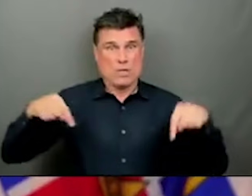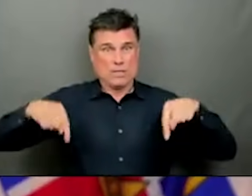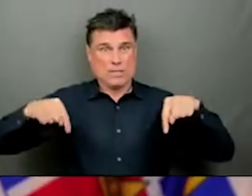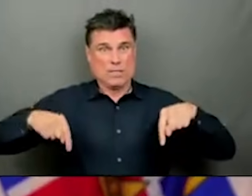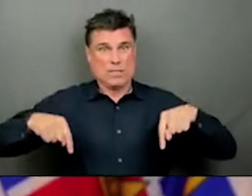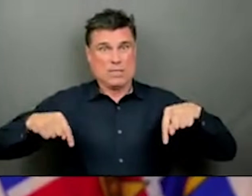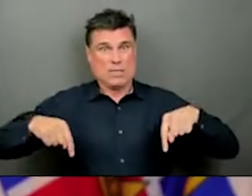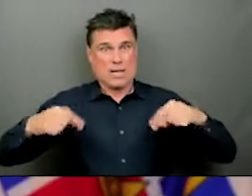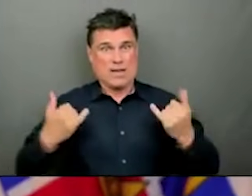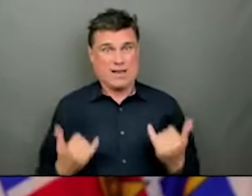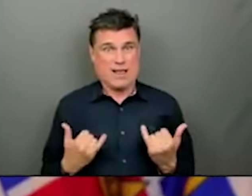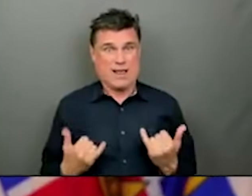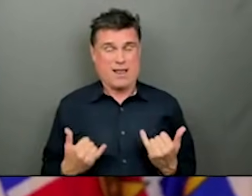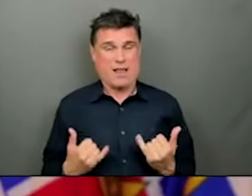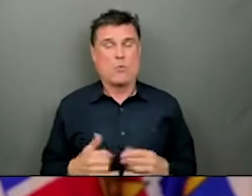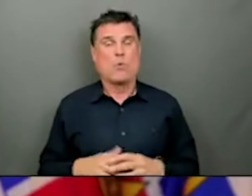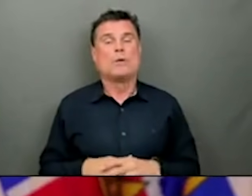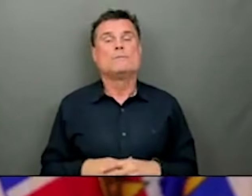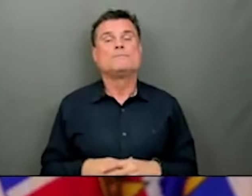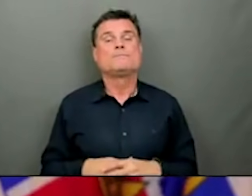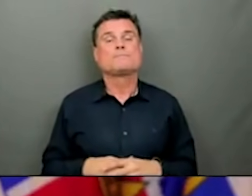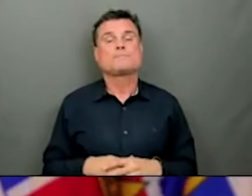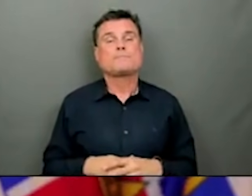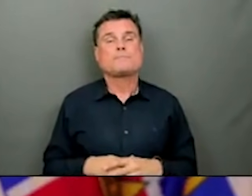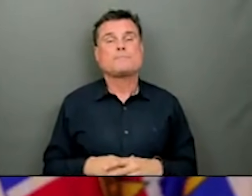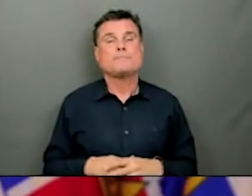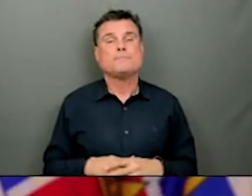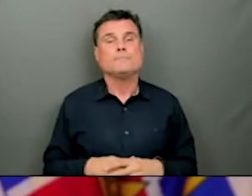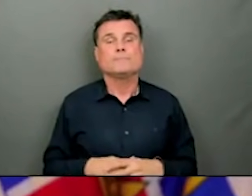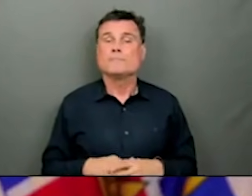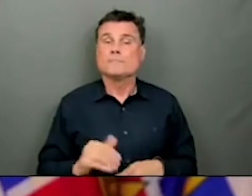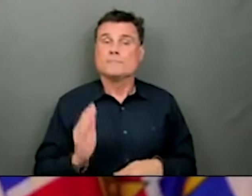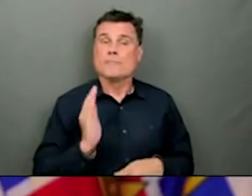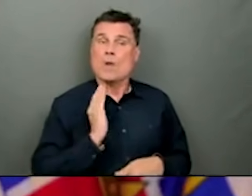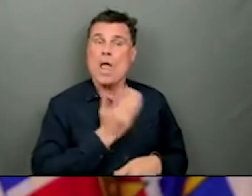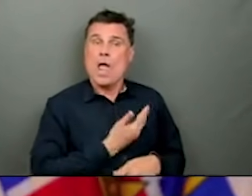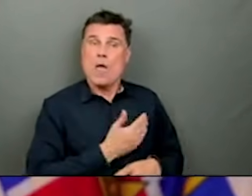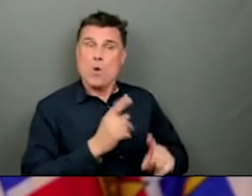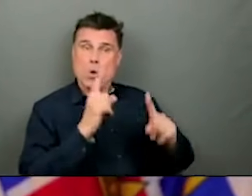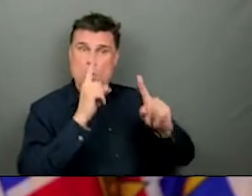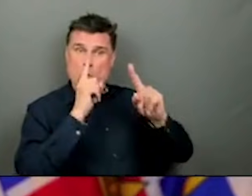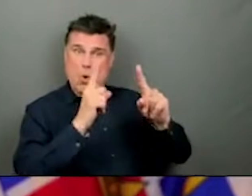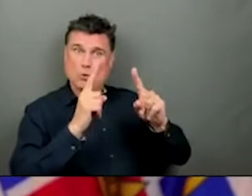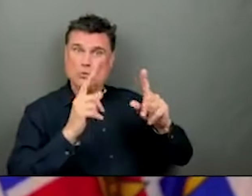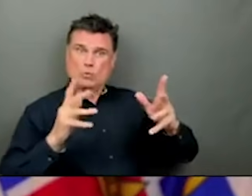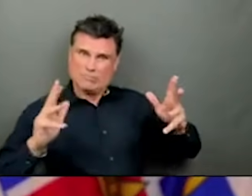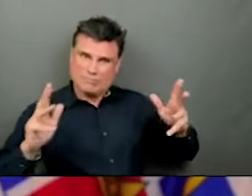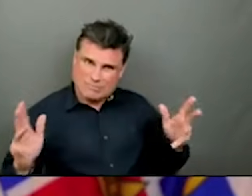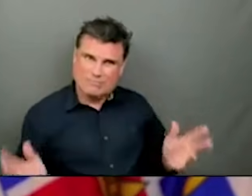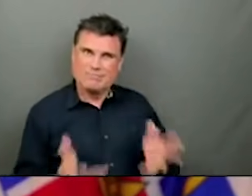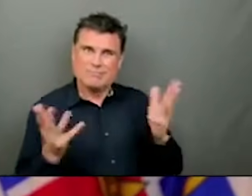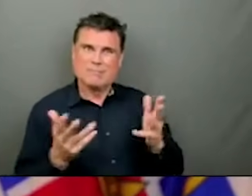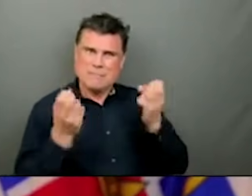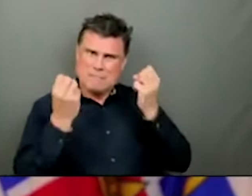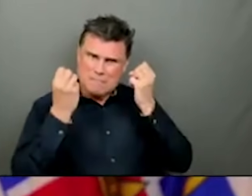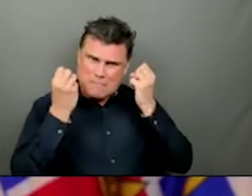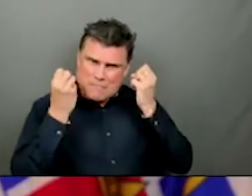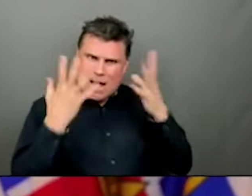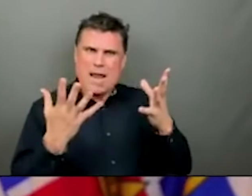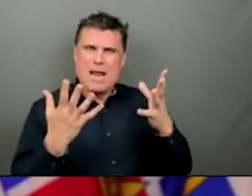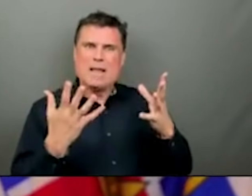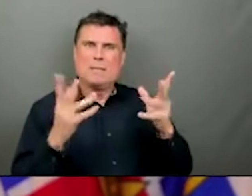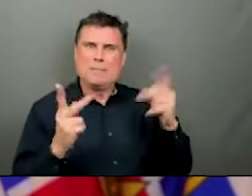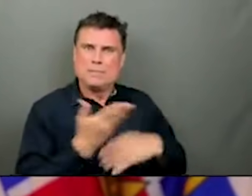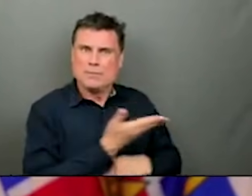not everybody who needs it has had a vaccine, we all need to pay attention to what we're doing to stop transmission. And